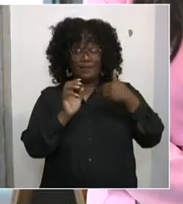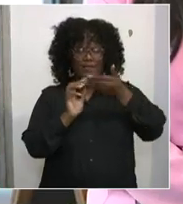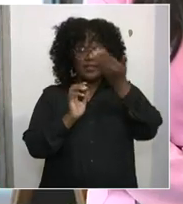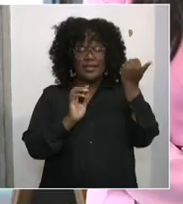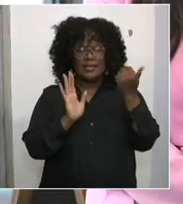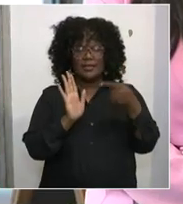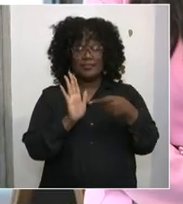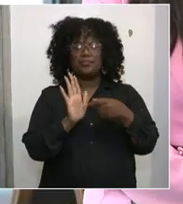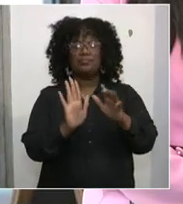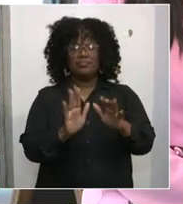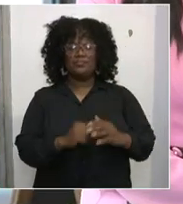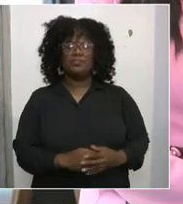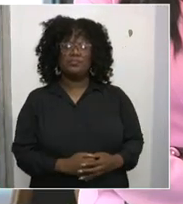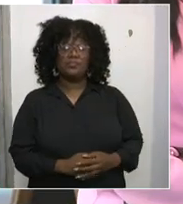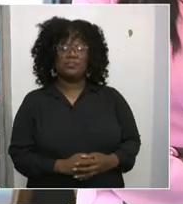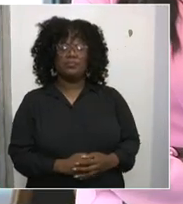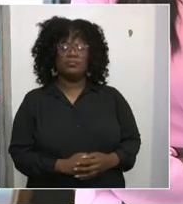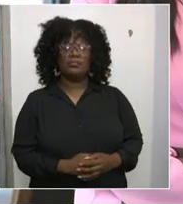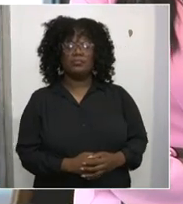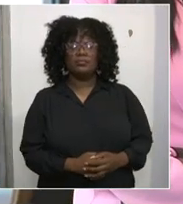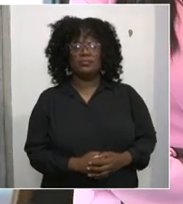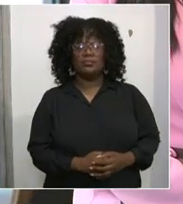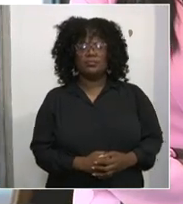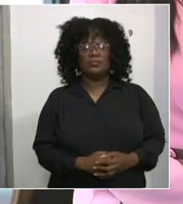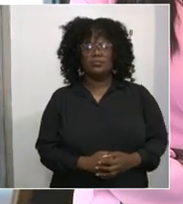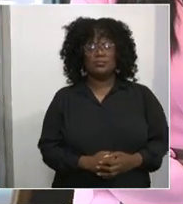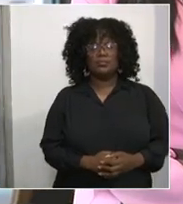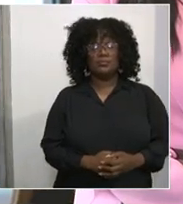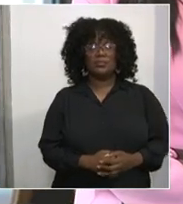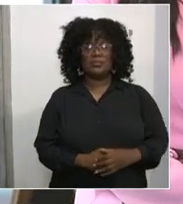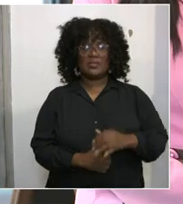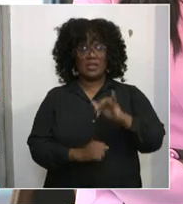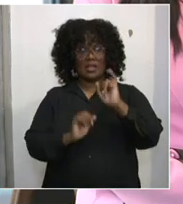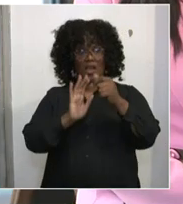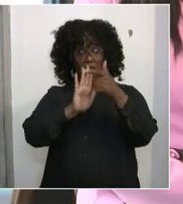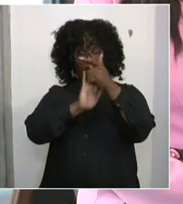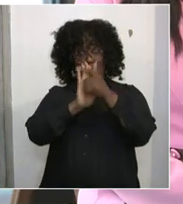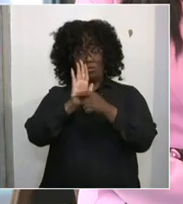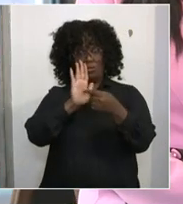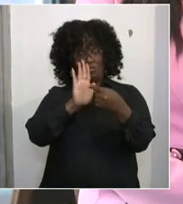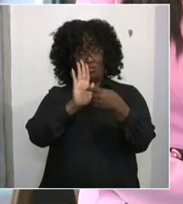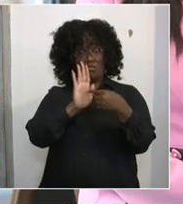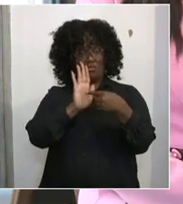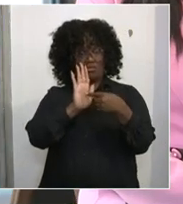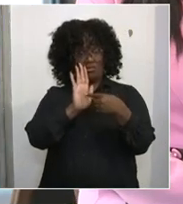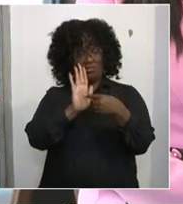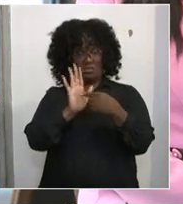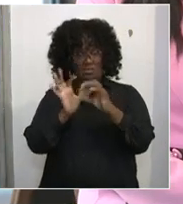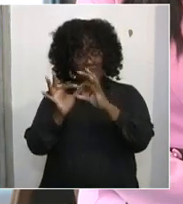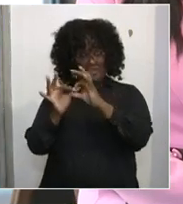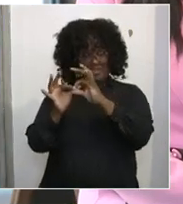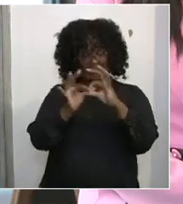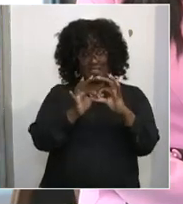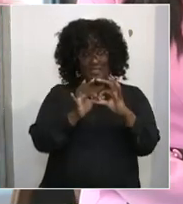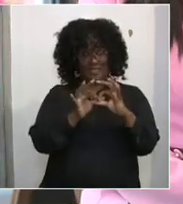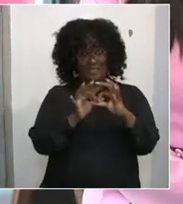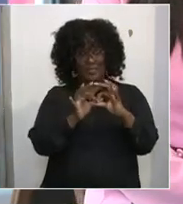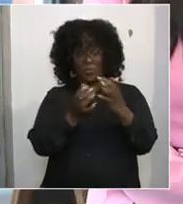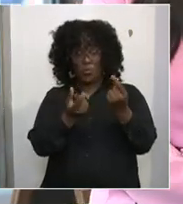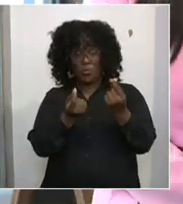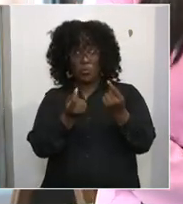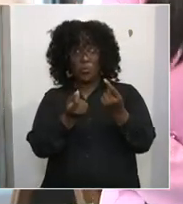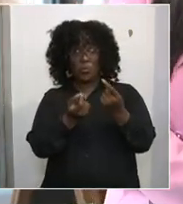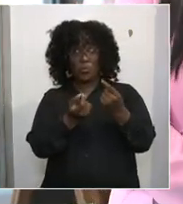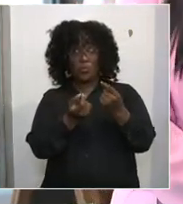but it is a pretty specific measure that's related to how we work with ICE with people that we have in